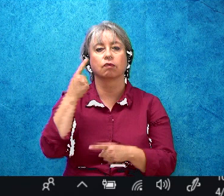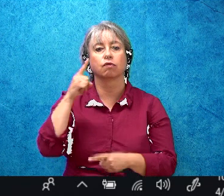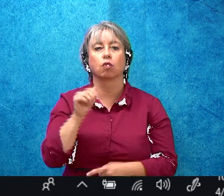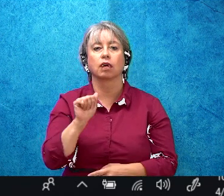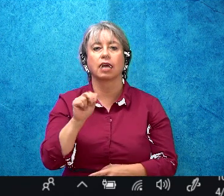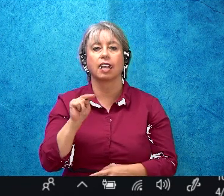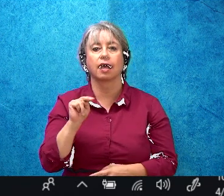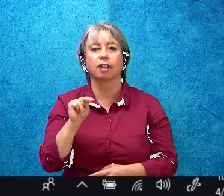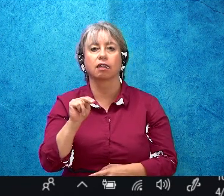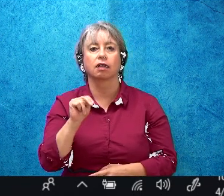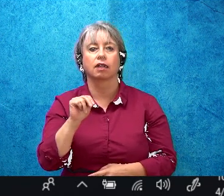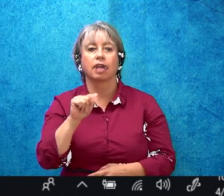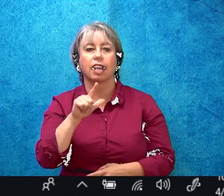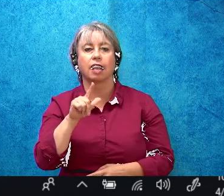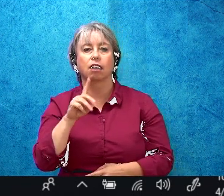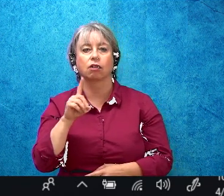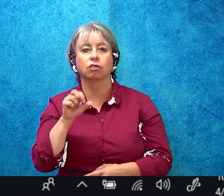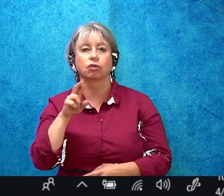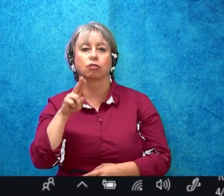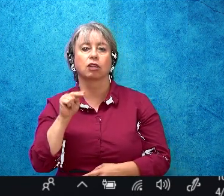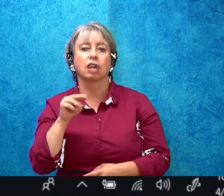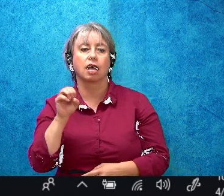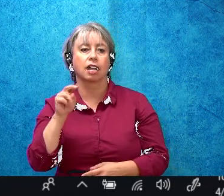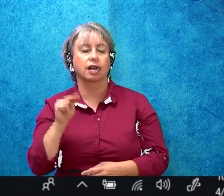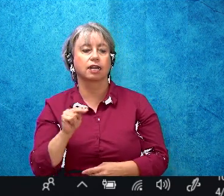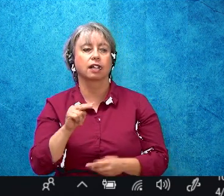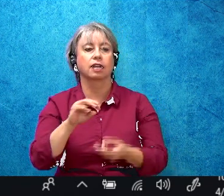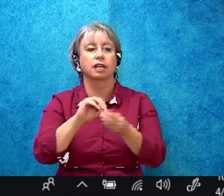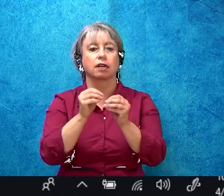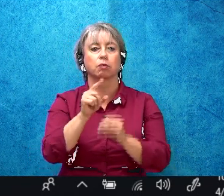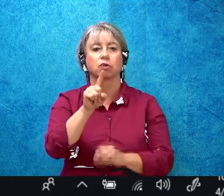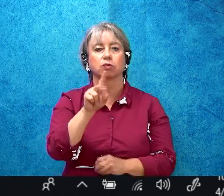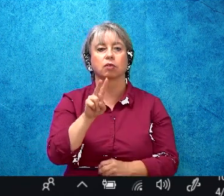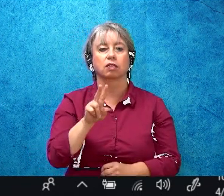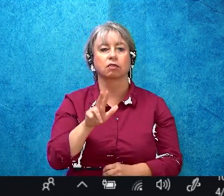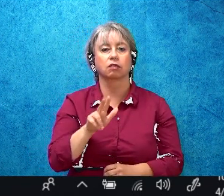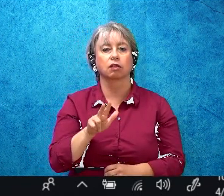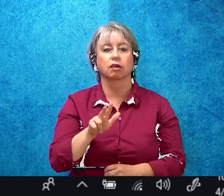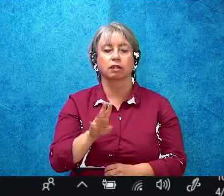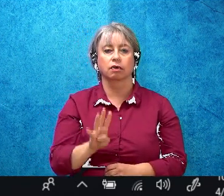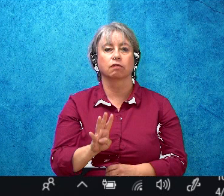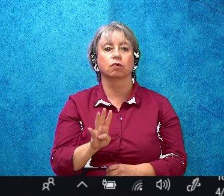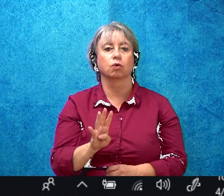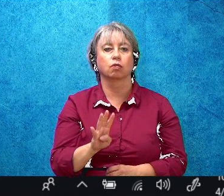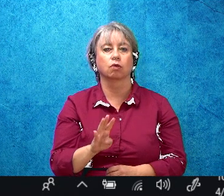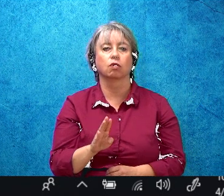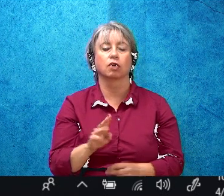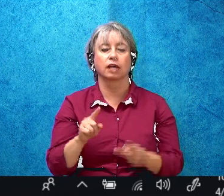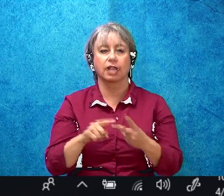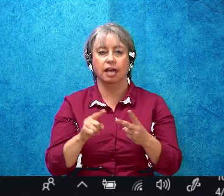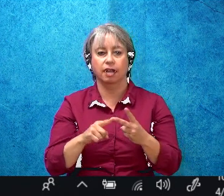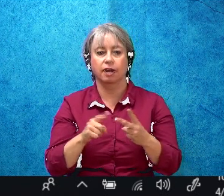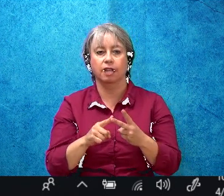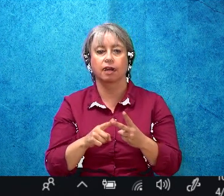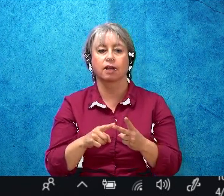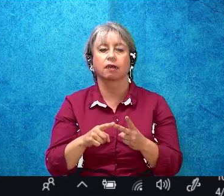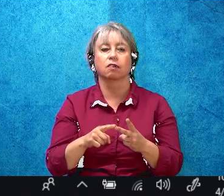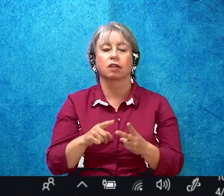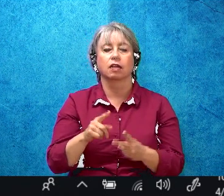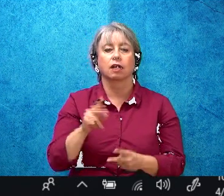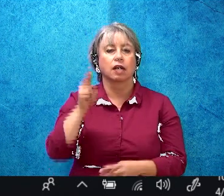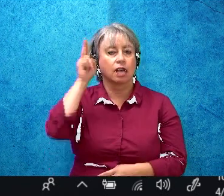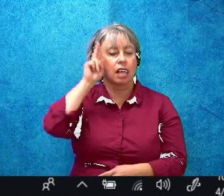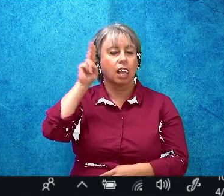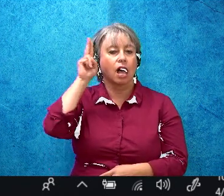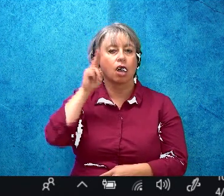minor grade. And then your major grade in the packets, okay, complete Uncle Marcos and To Fly, and you'll do 1 through 4